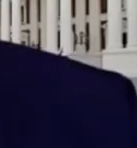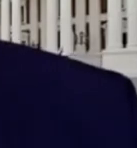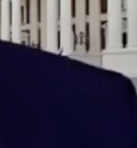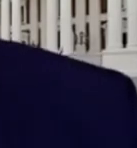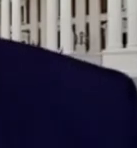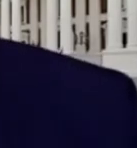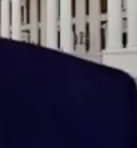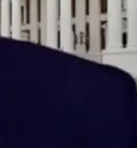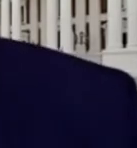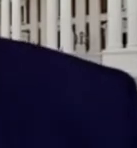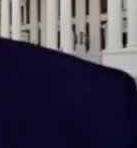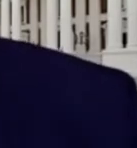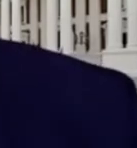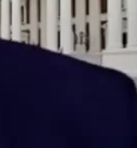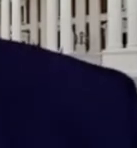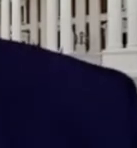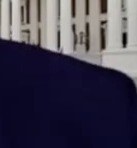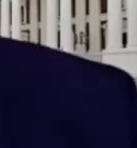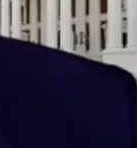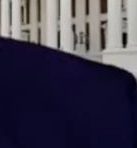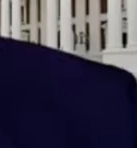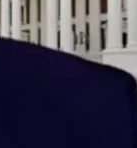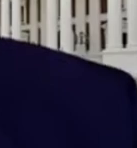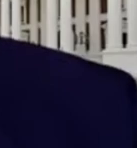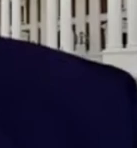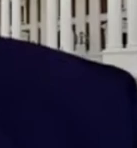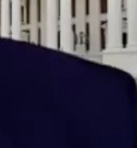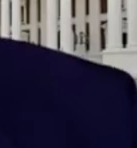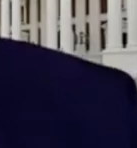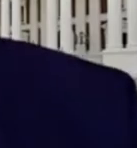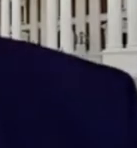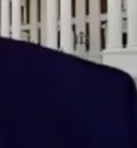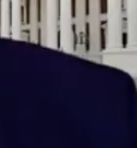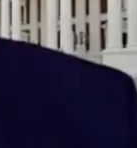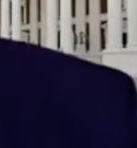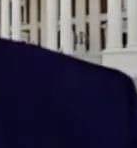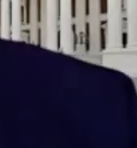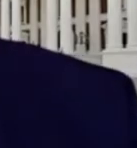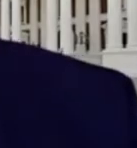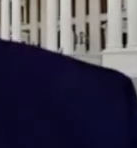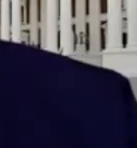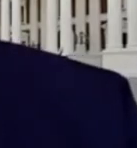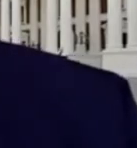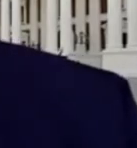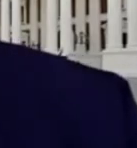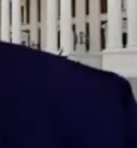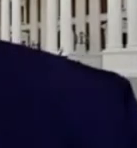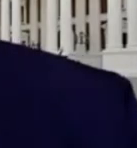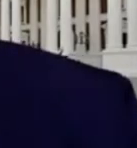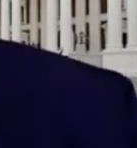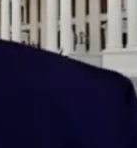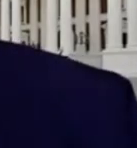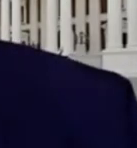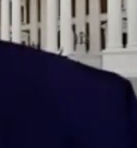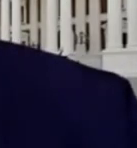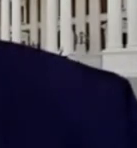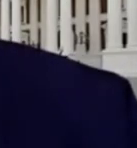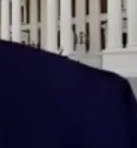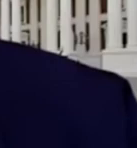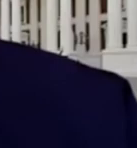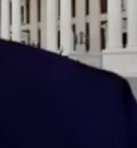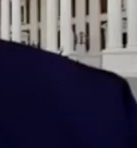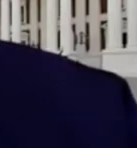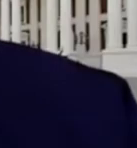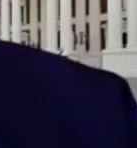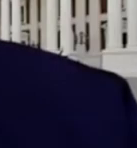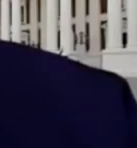Michelle Phillips and others to the board, given the crucial role that Transnet plays in the economy of the country? Thank